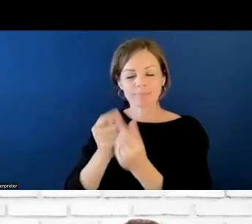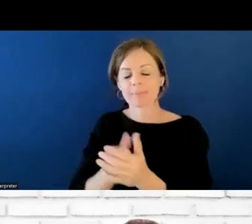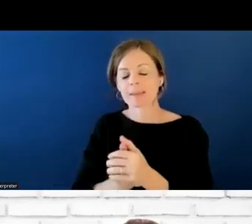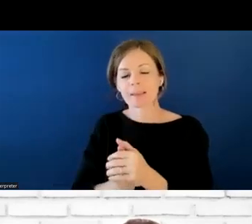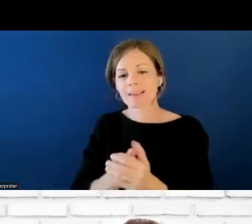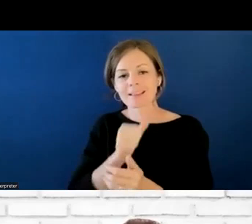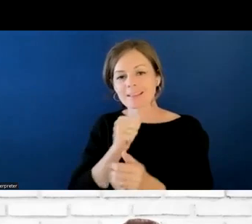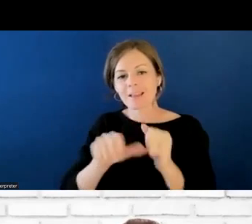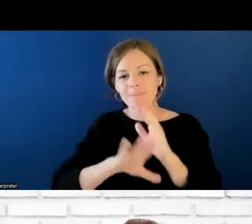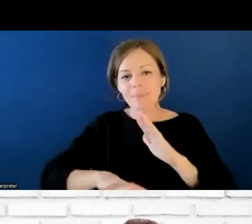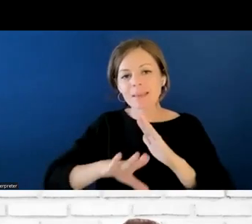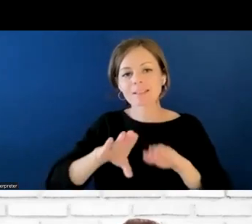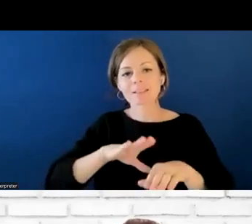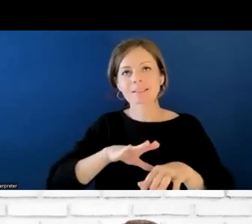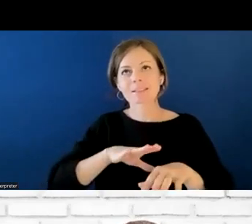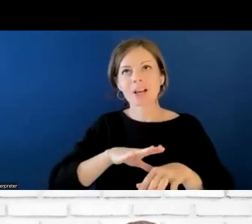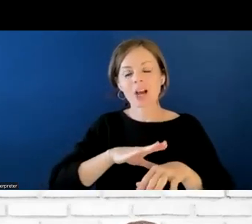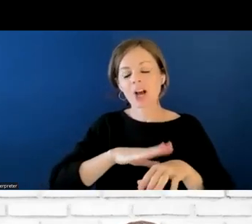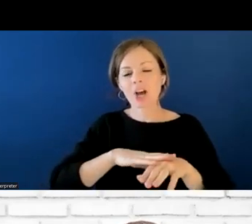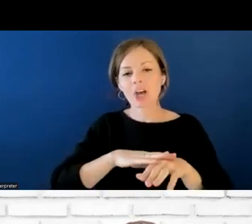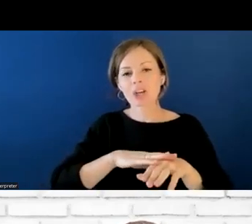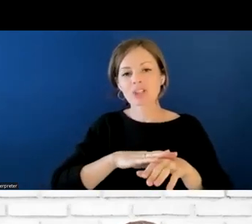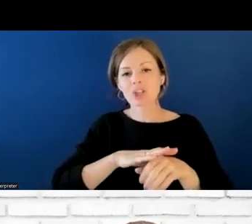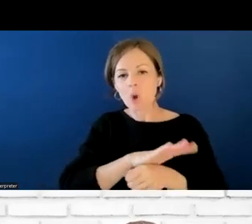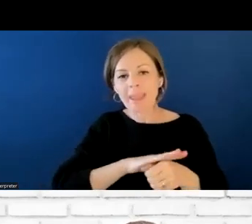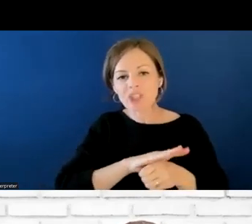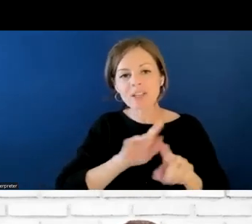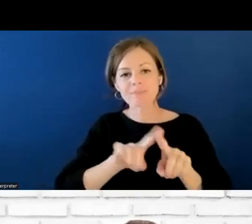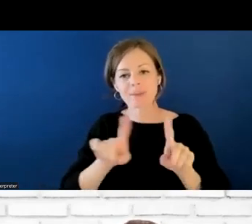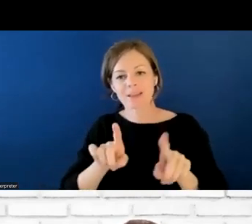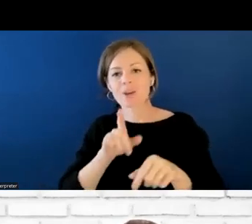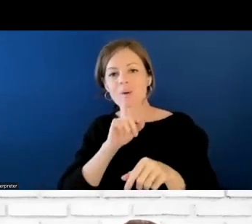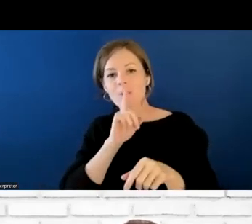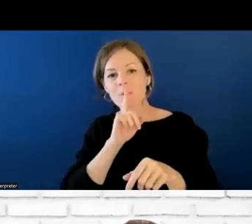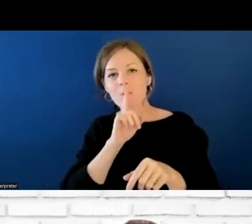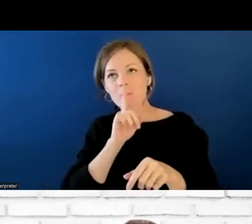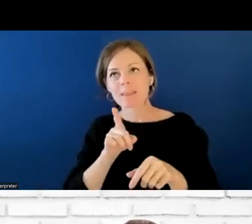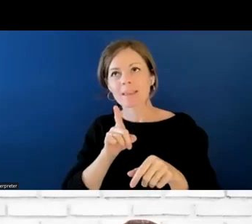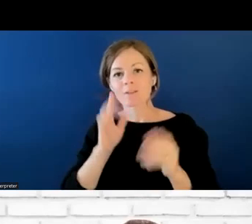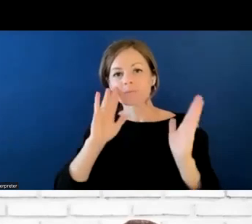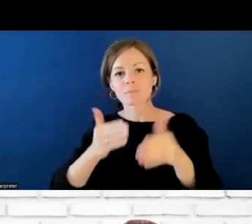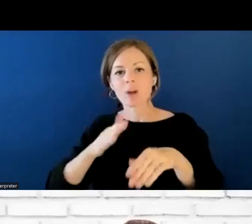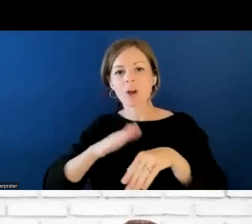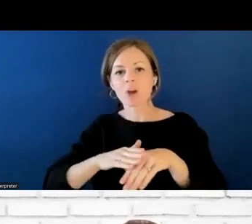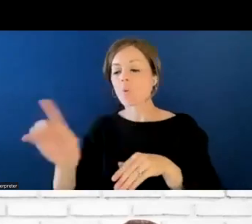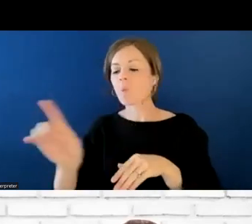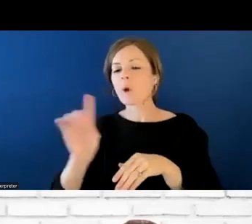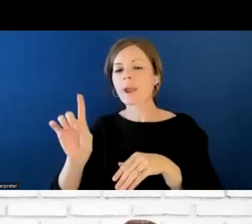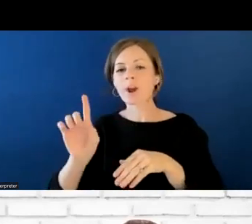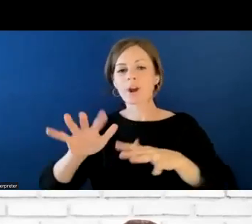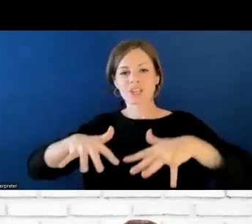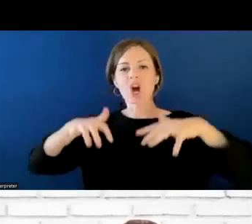they're not by geographic location, but by audience and where they are. So we're